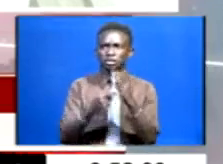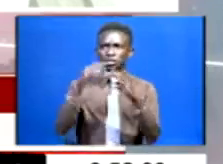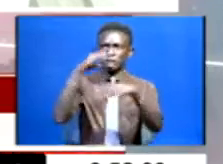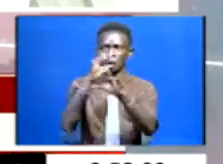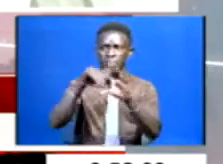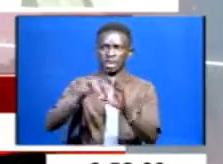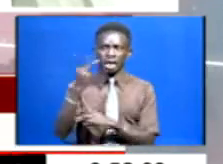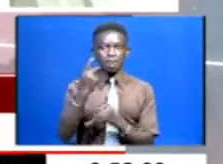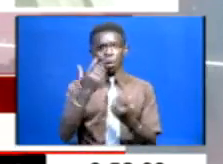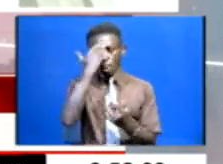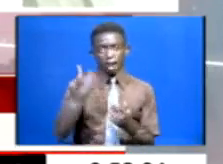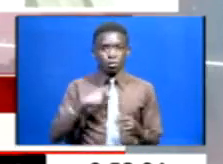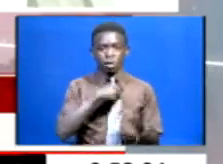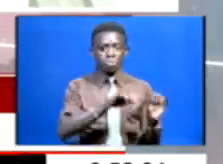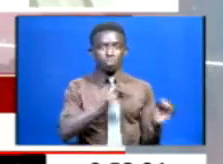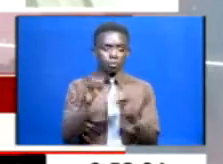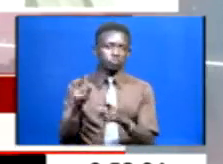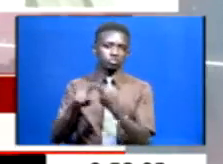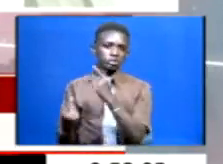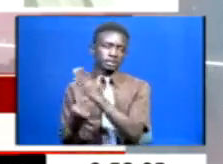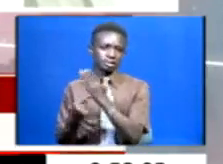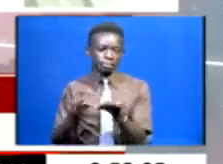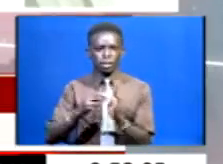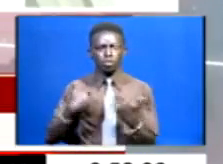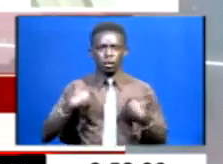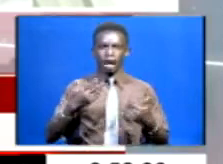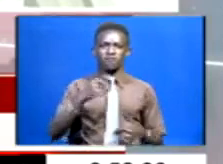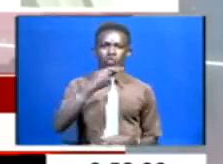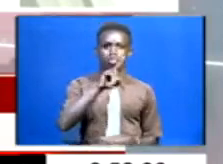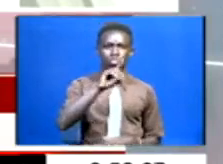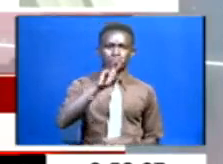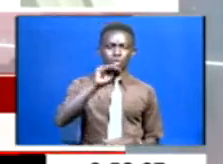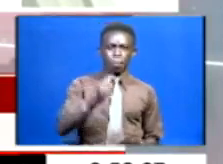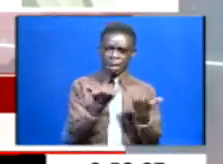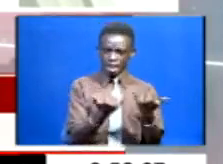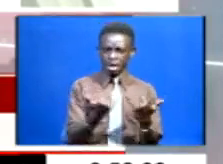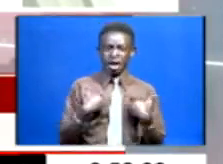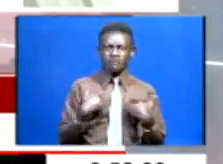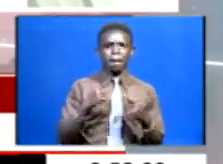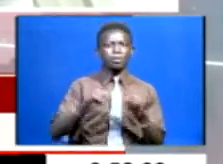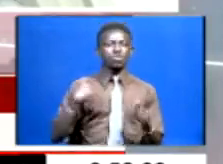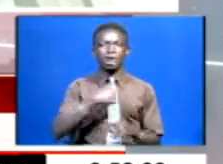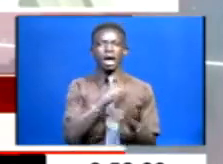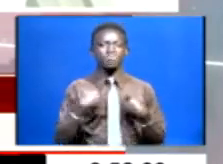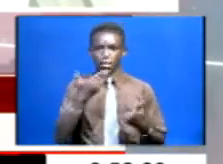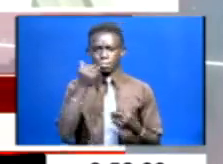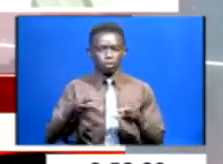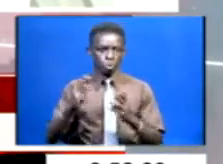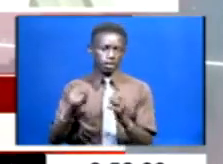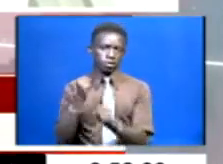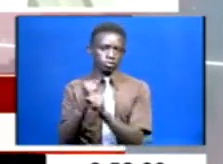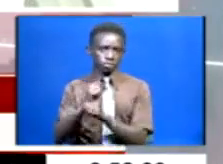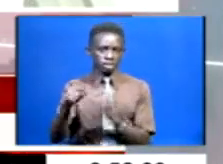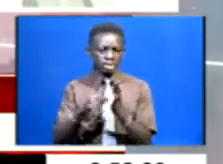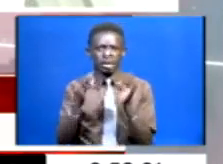digital, we have Oduma currently, but we have a better way of doing this, where people can be able to go to each county and see which other services